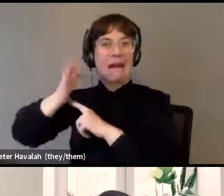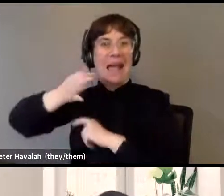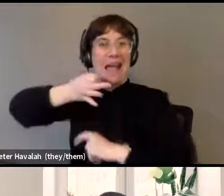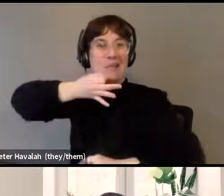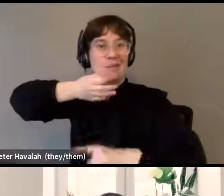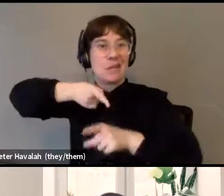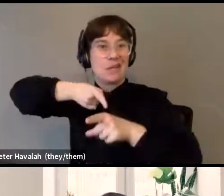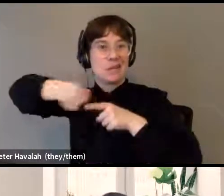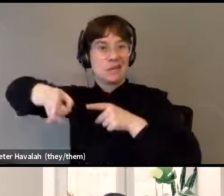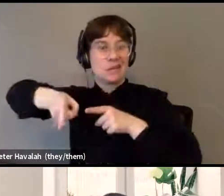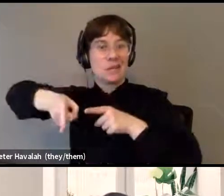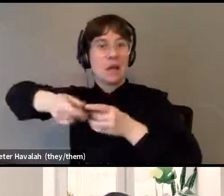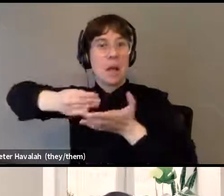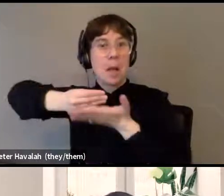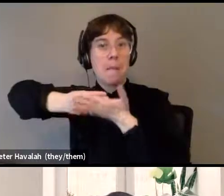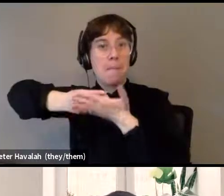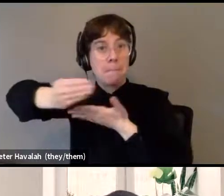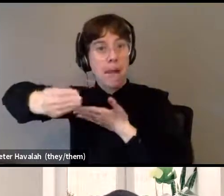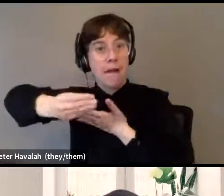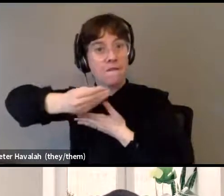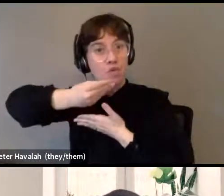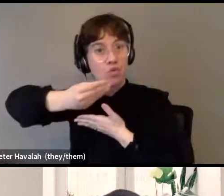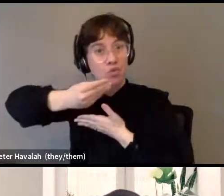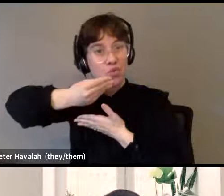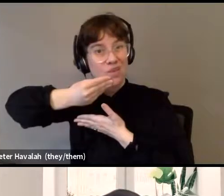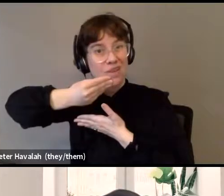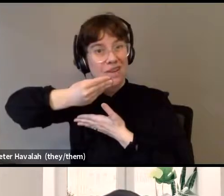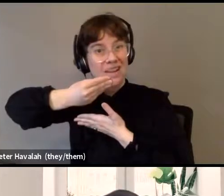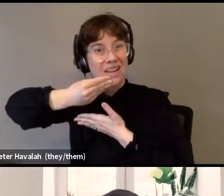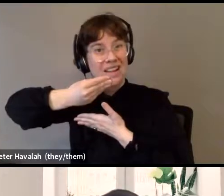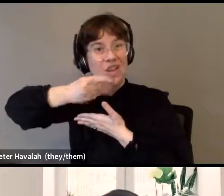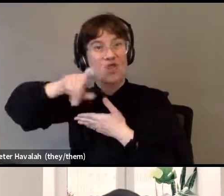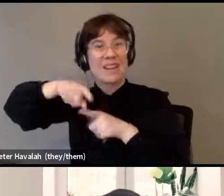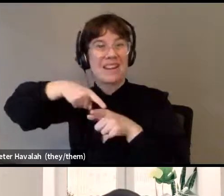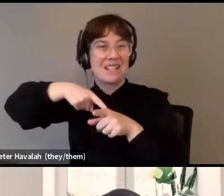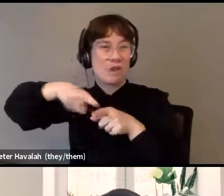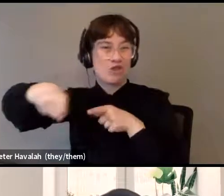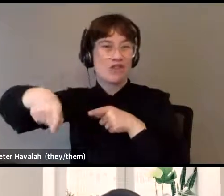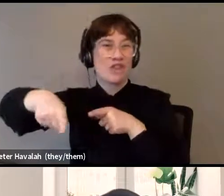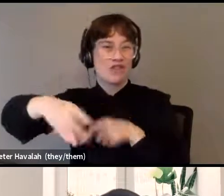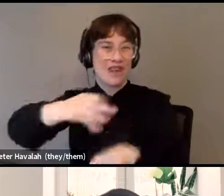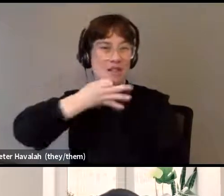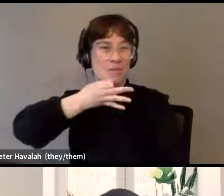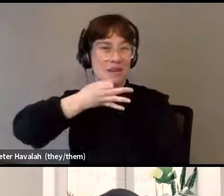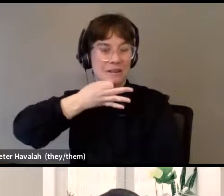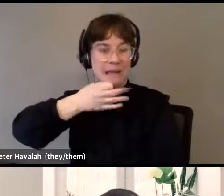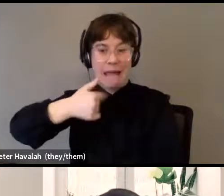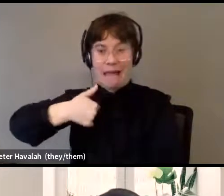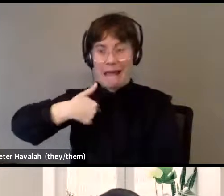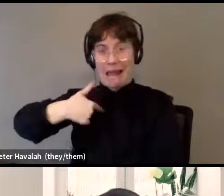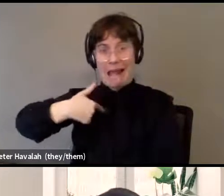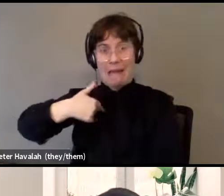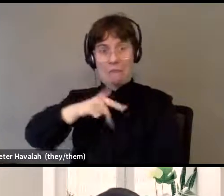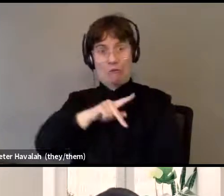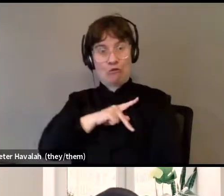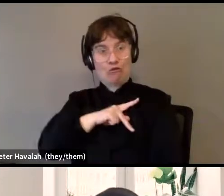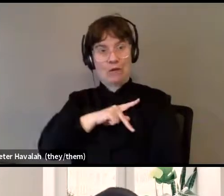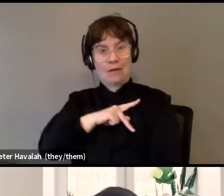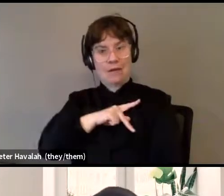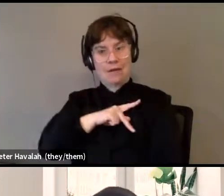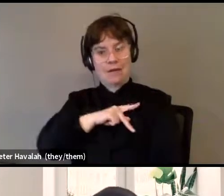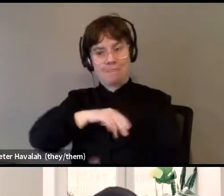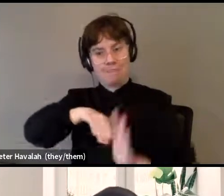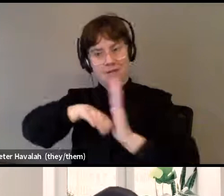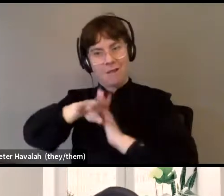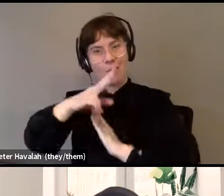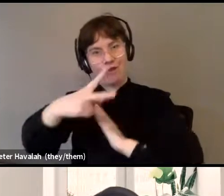Well, buying food is an area of expertise that I've spent the last 3 years developing. I